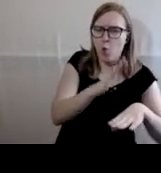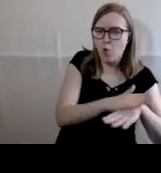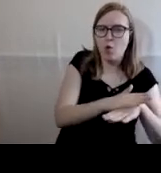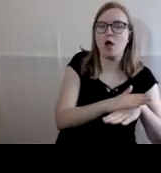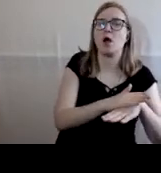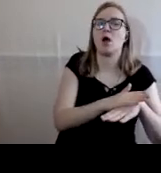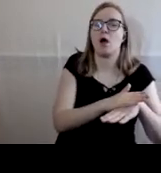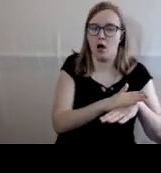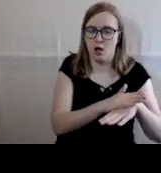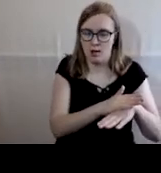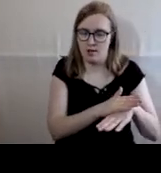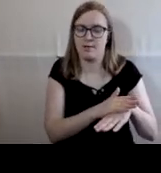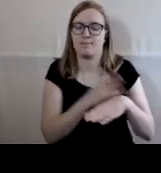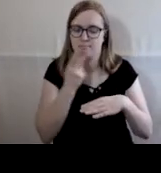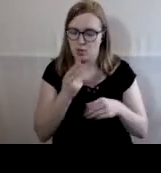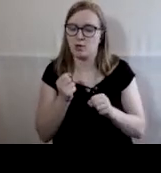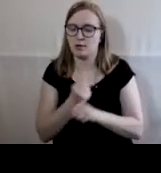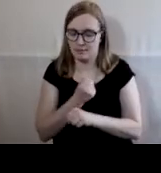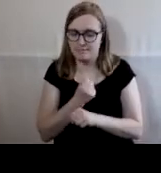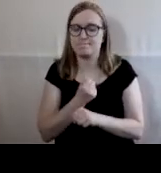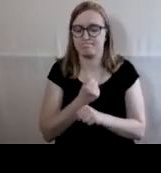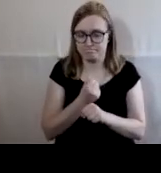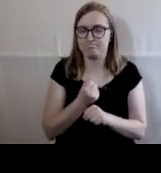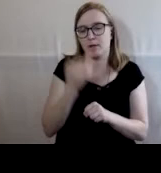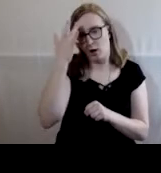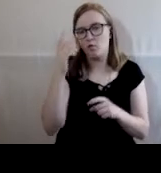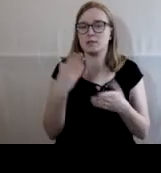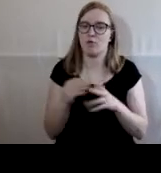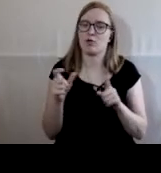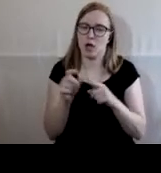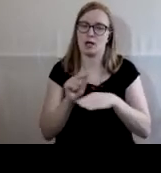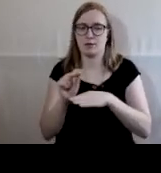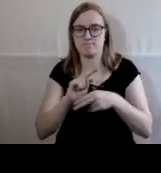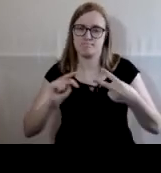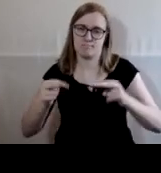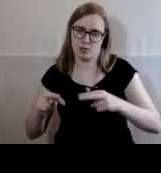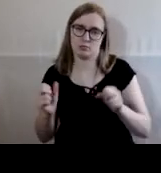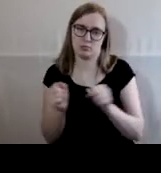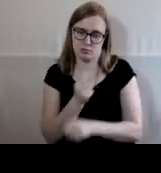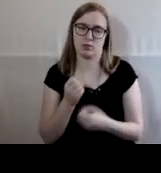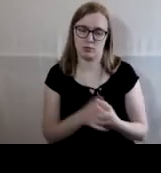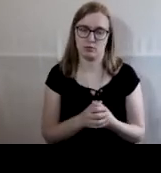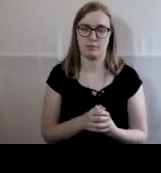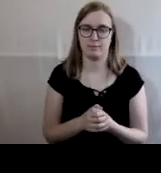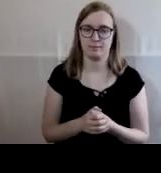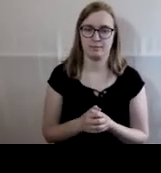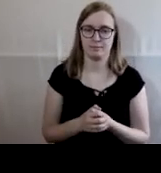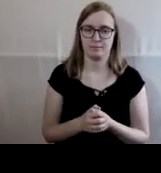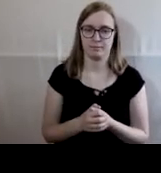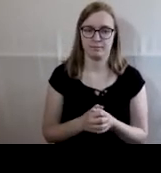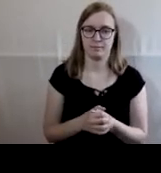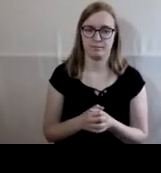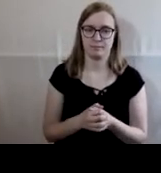courses and use your benchmark information to help you do that, looking at what other countries